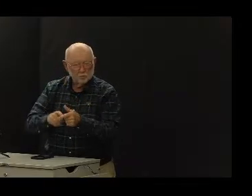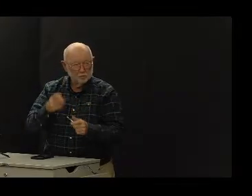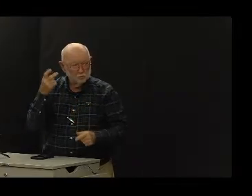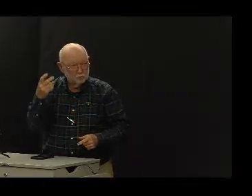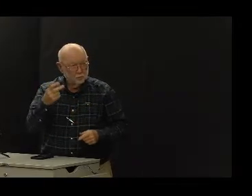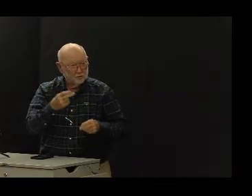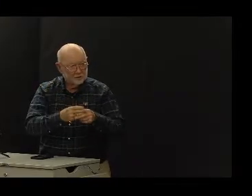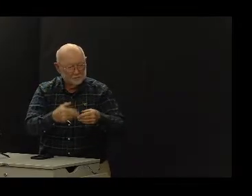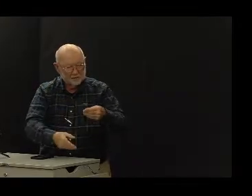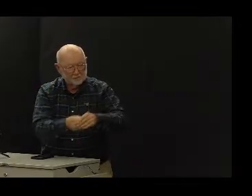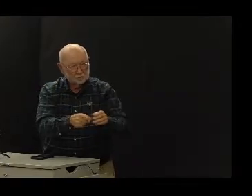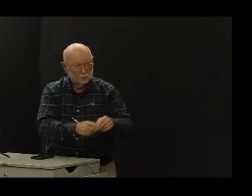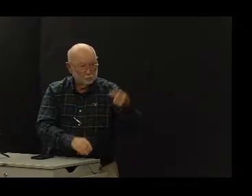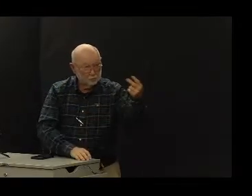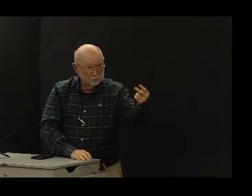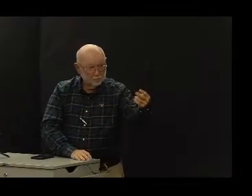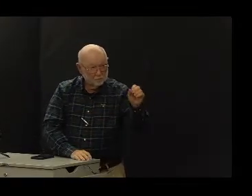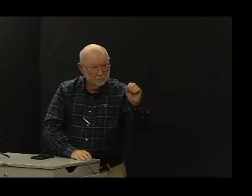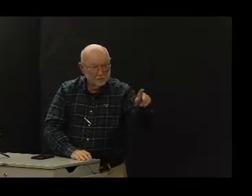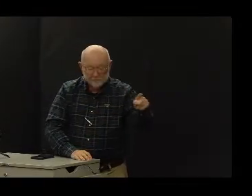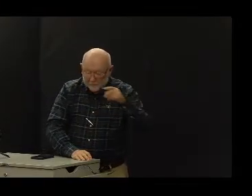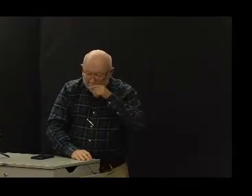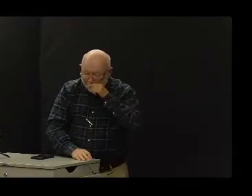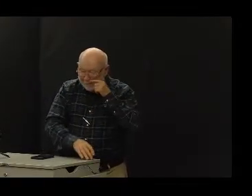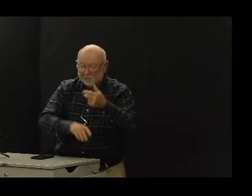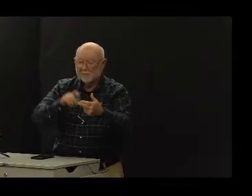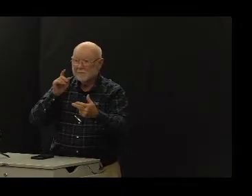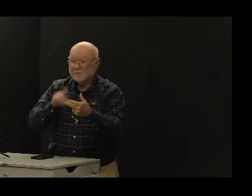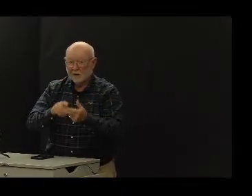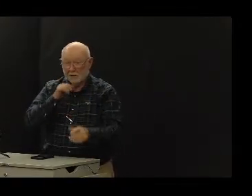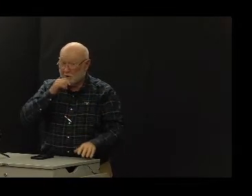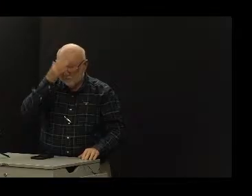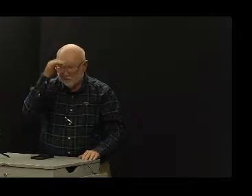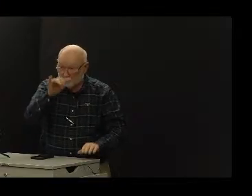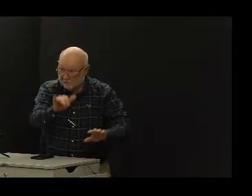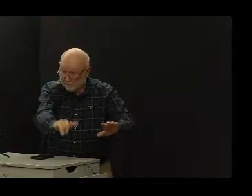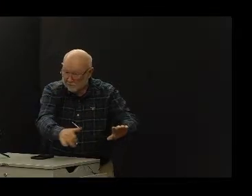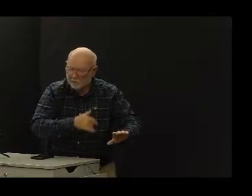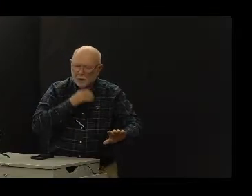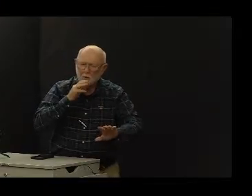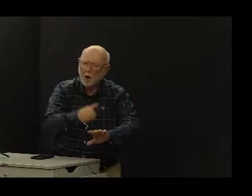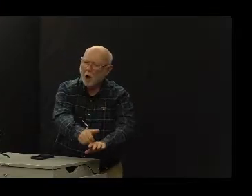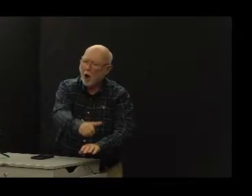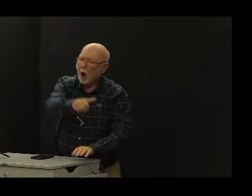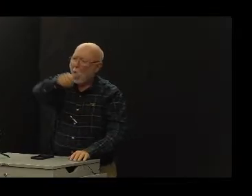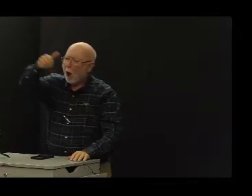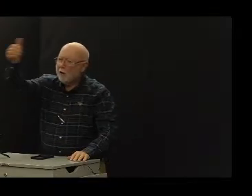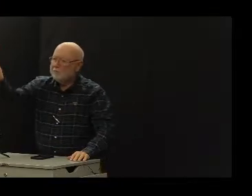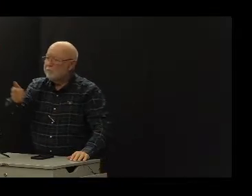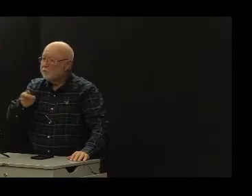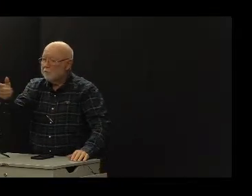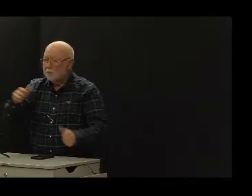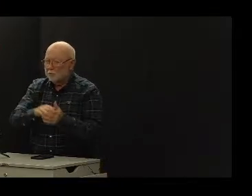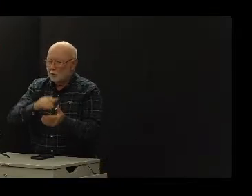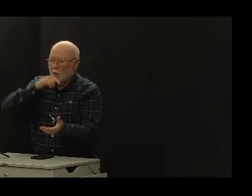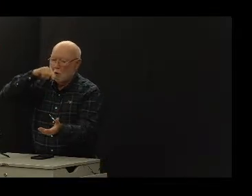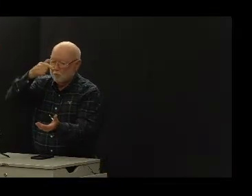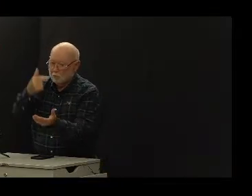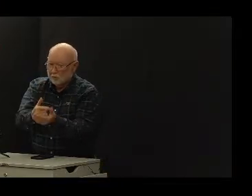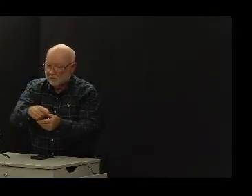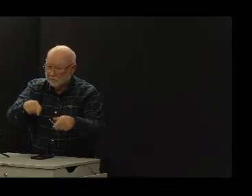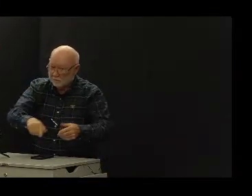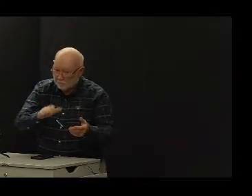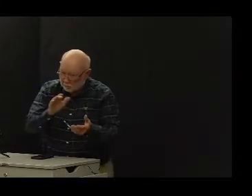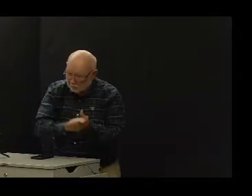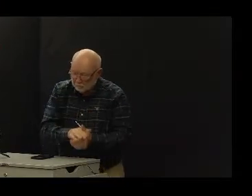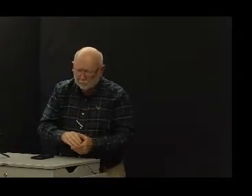and stayed involved with various international competitions. And then third, I don't want to forget, I know